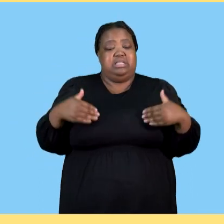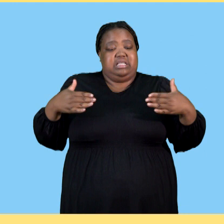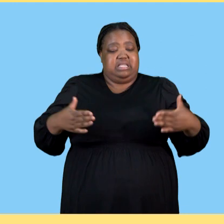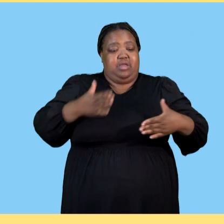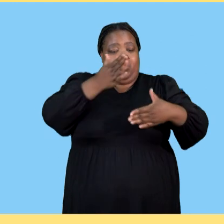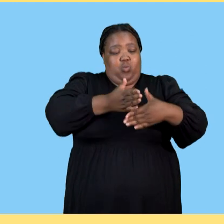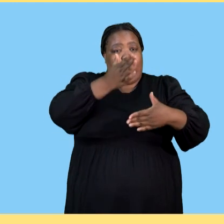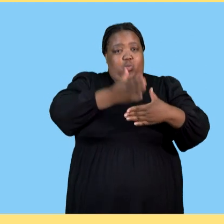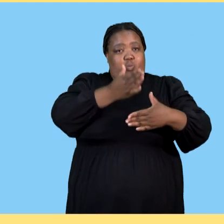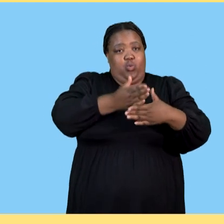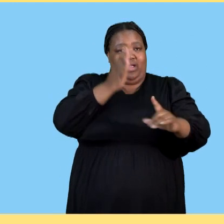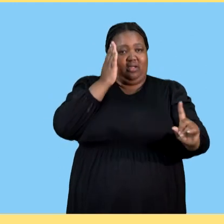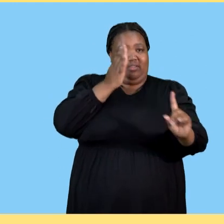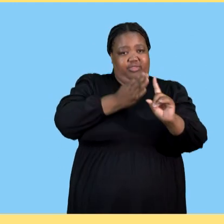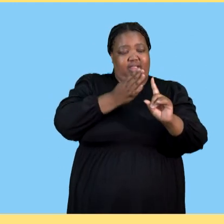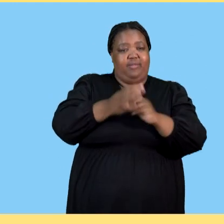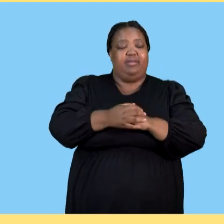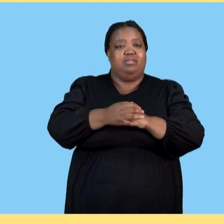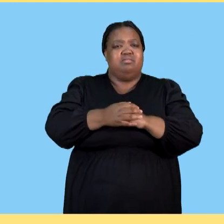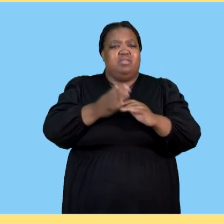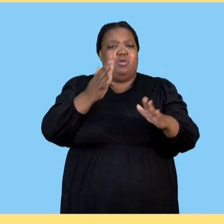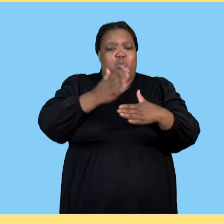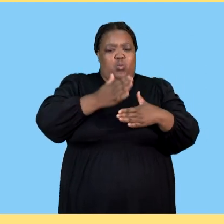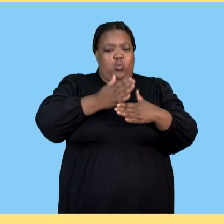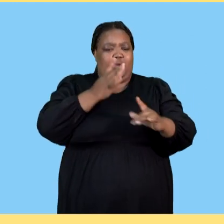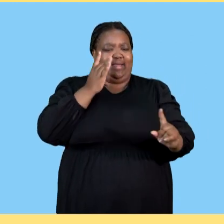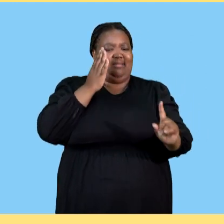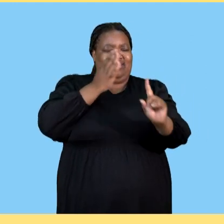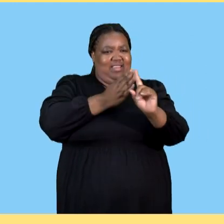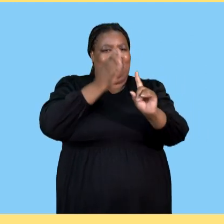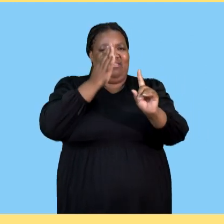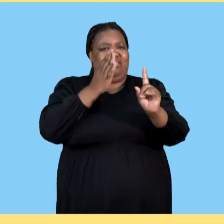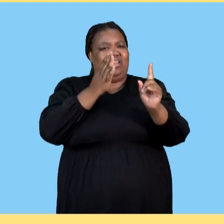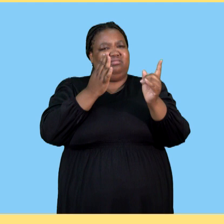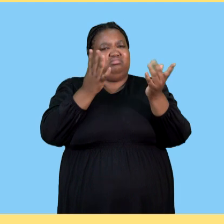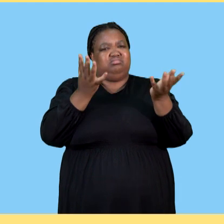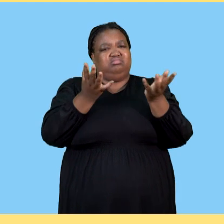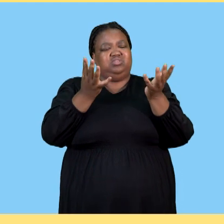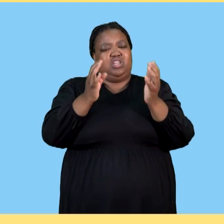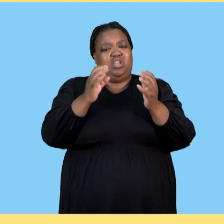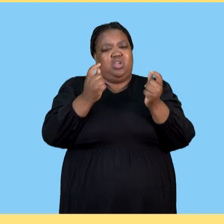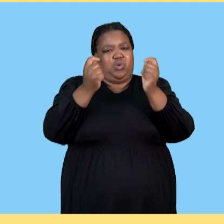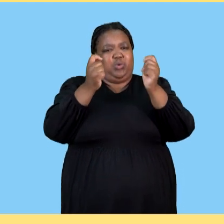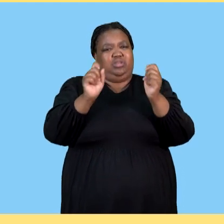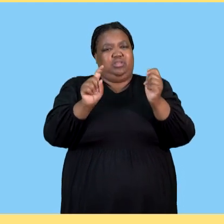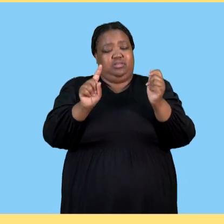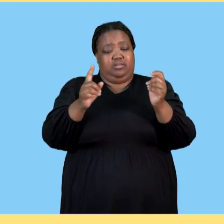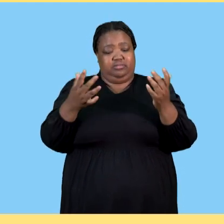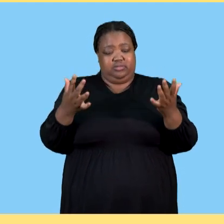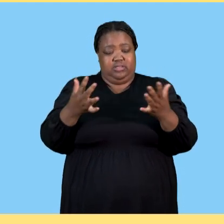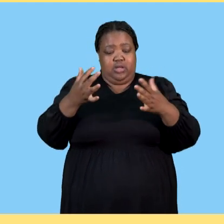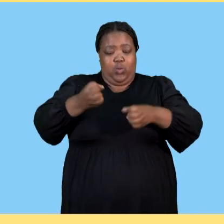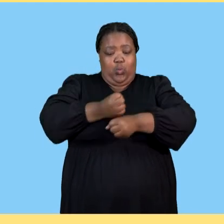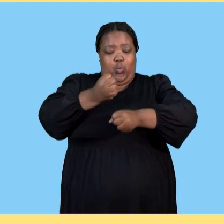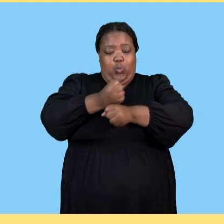with direct labor. What is direct labor cost? It is the wages of employees who